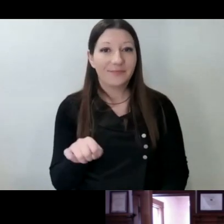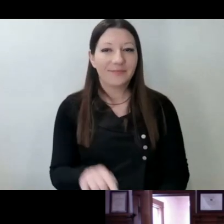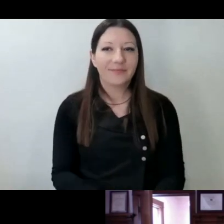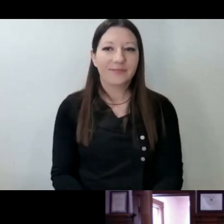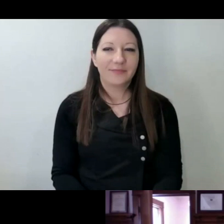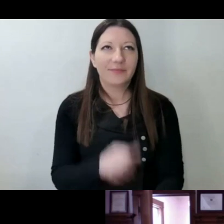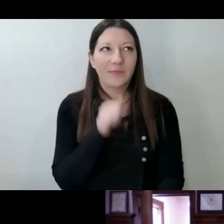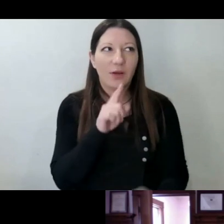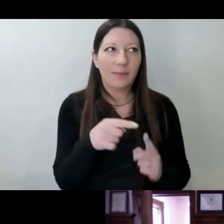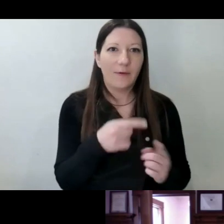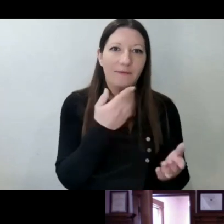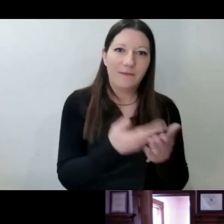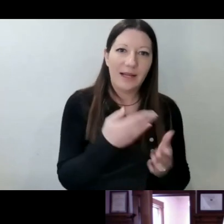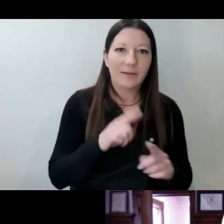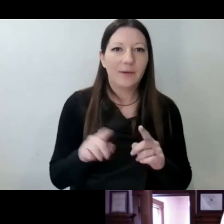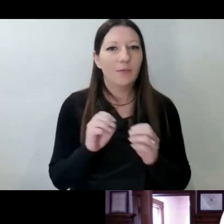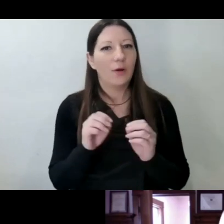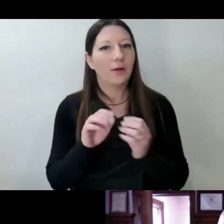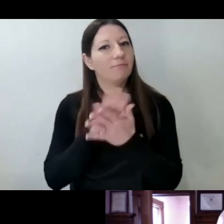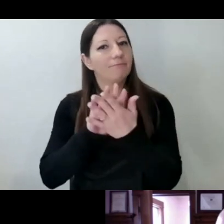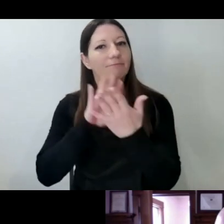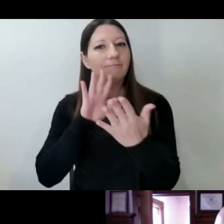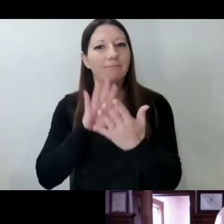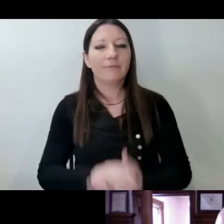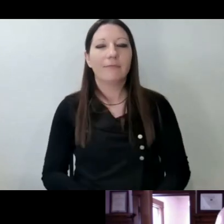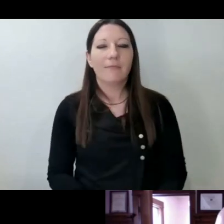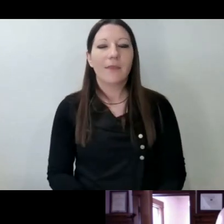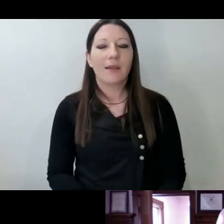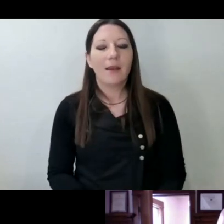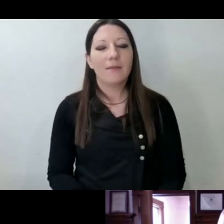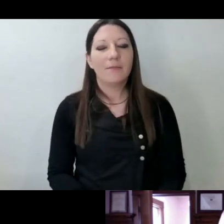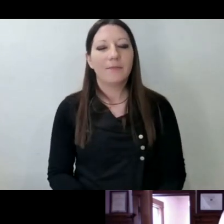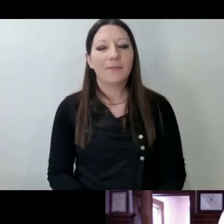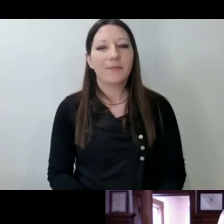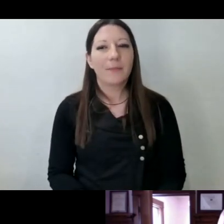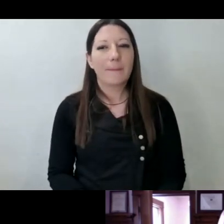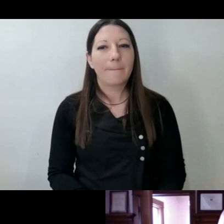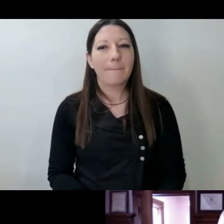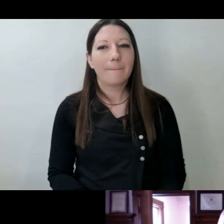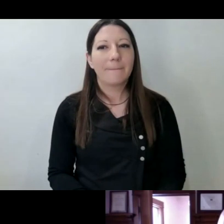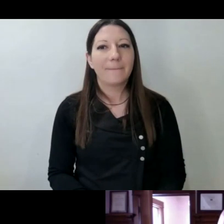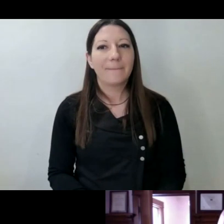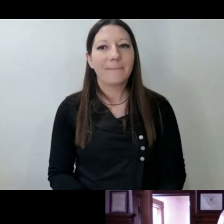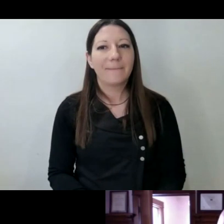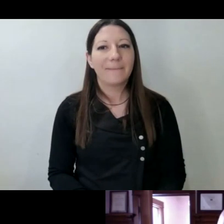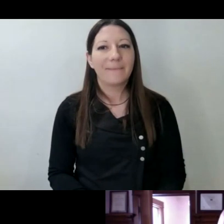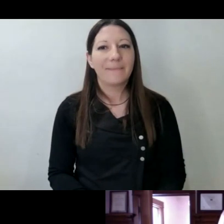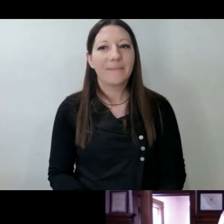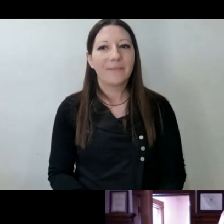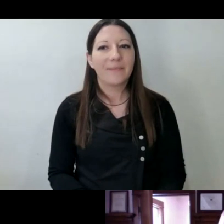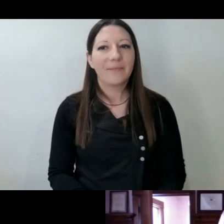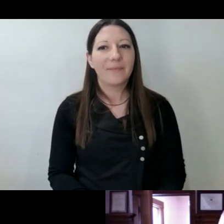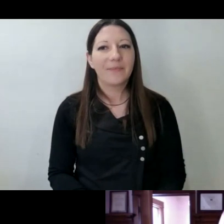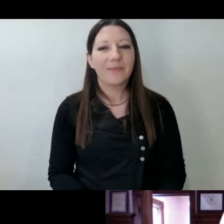more methodologically informed. So how do you think the